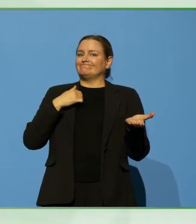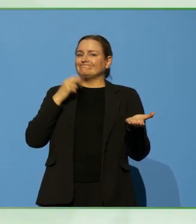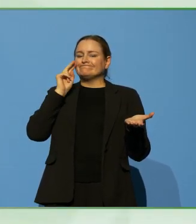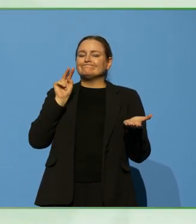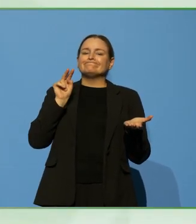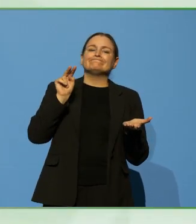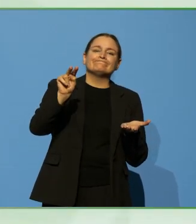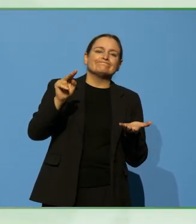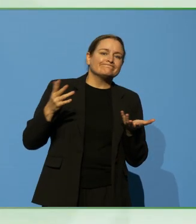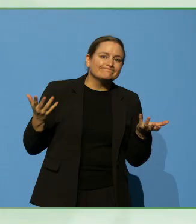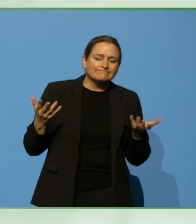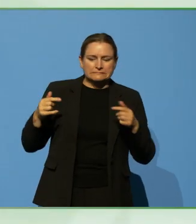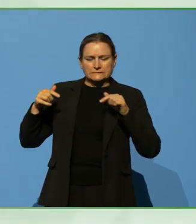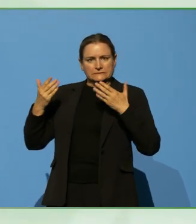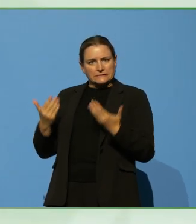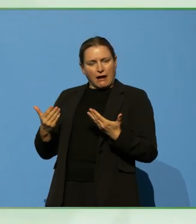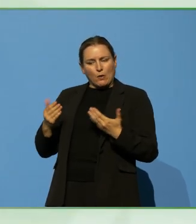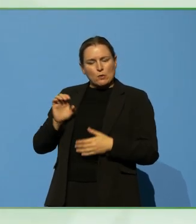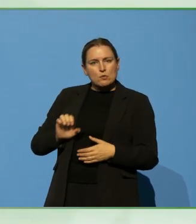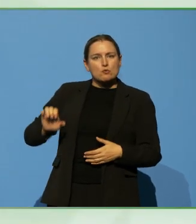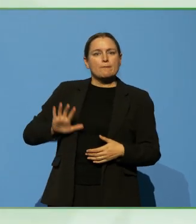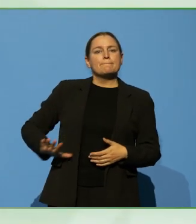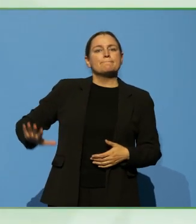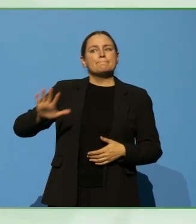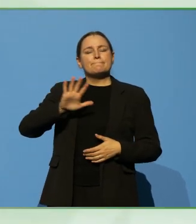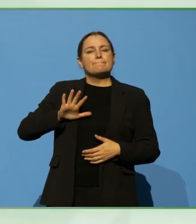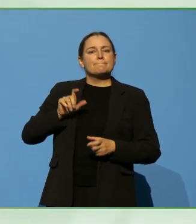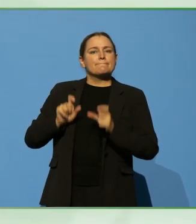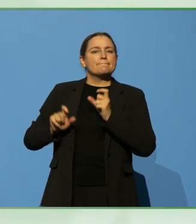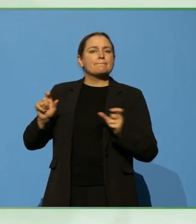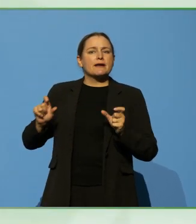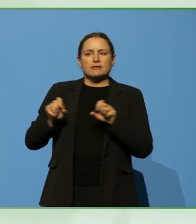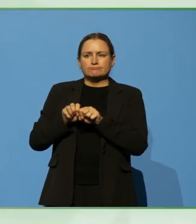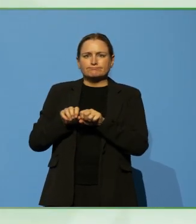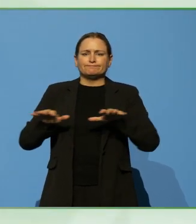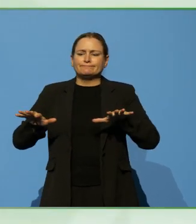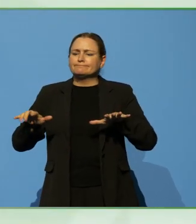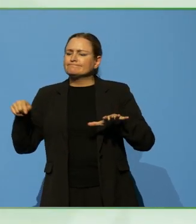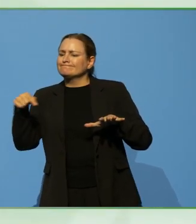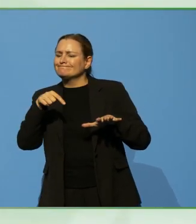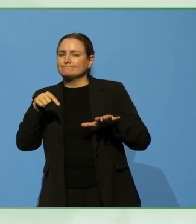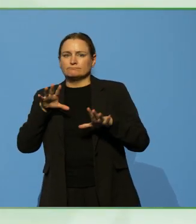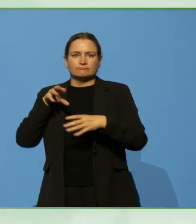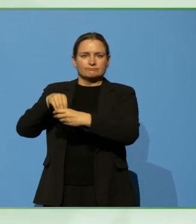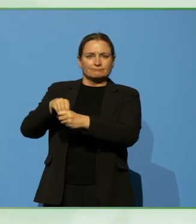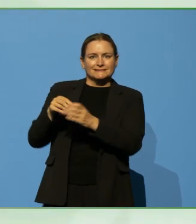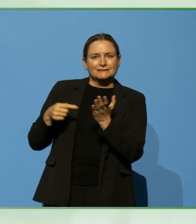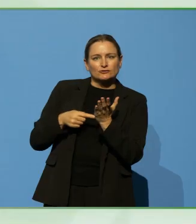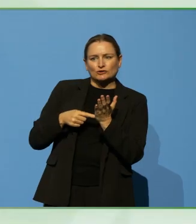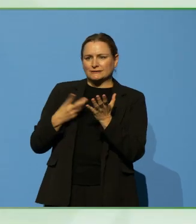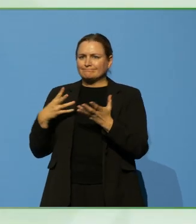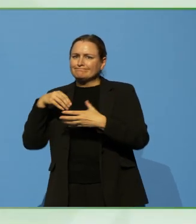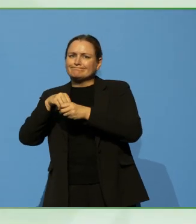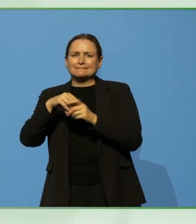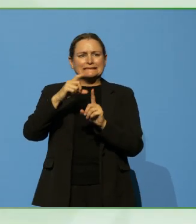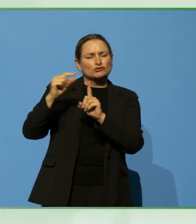of citizens, people across Europe and beyond, to participate in an ever more digital society and economy. The way that